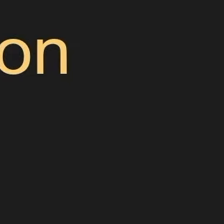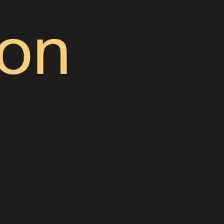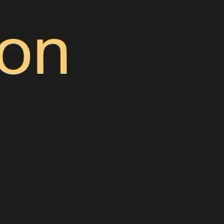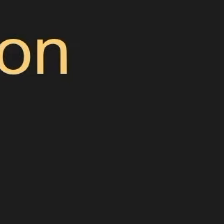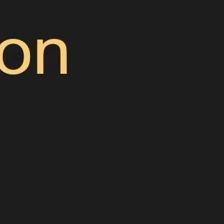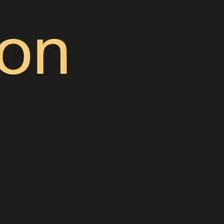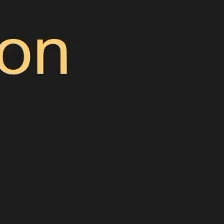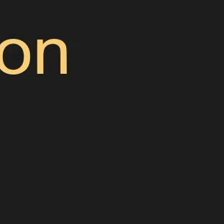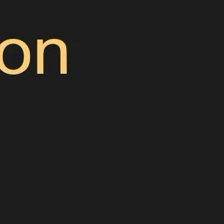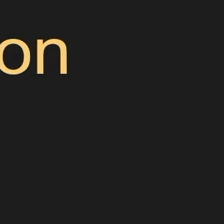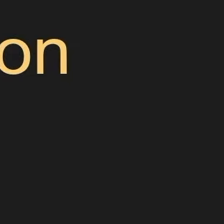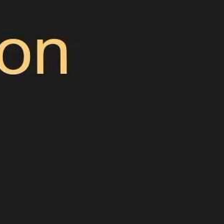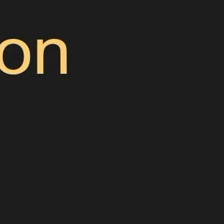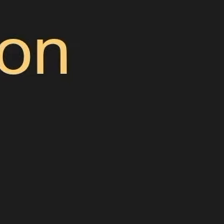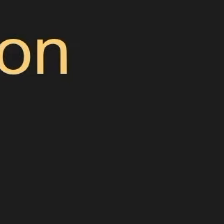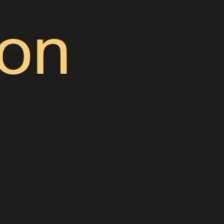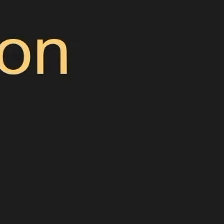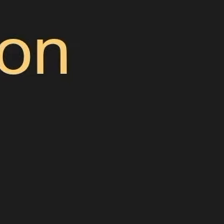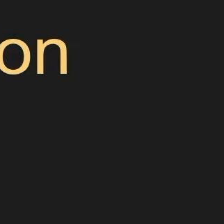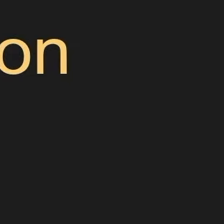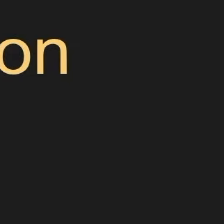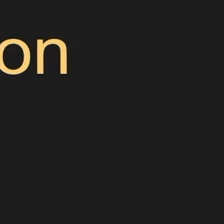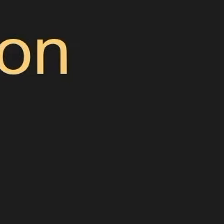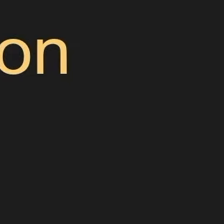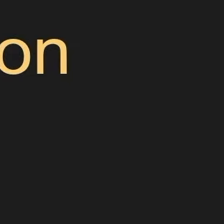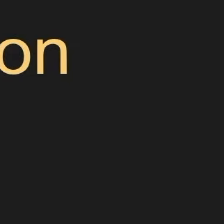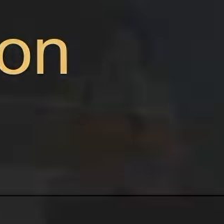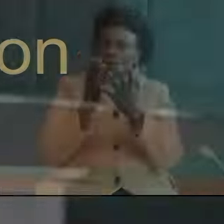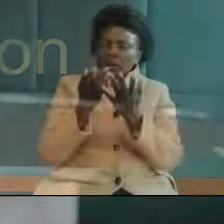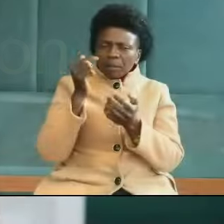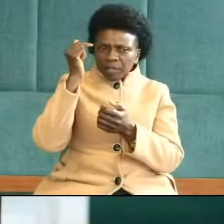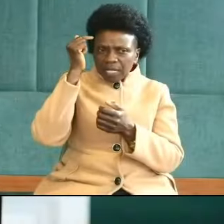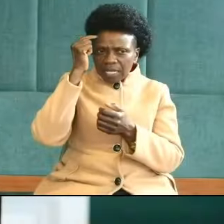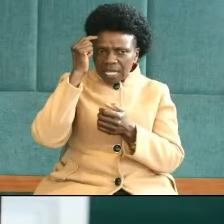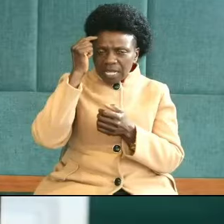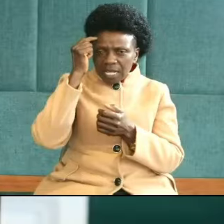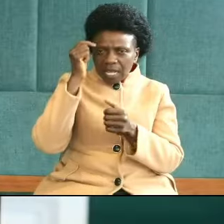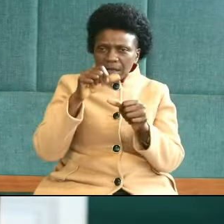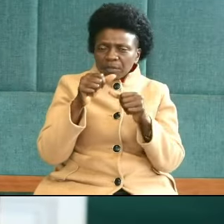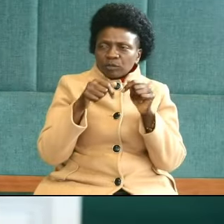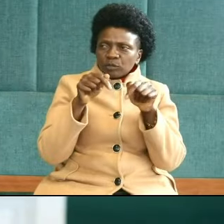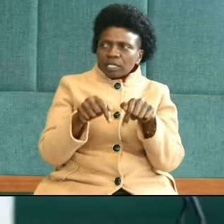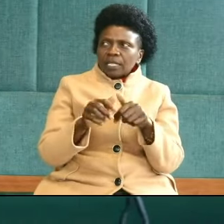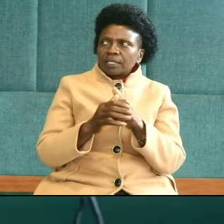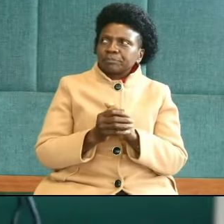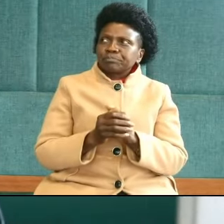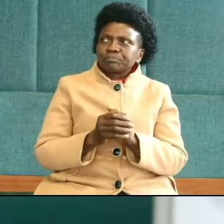book, there's love. Which book do you think I am thinking of today?